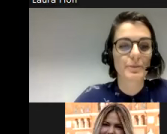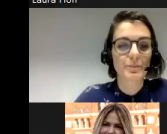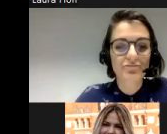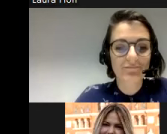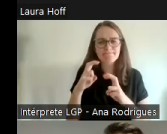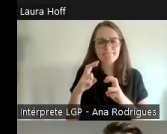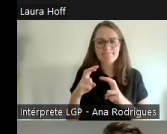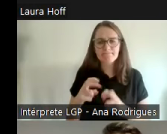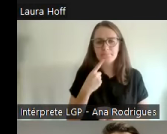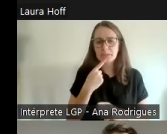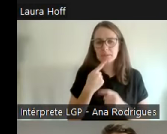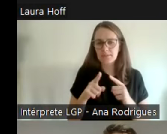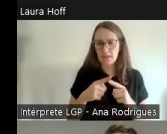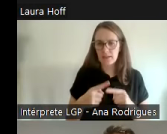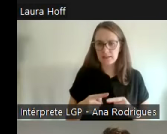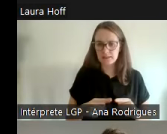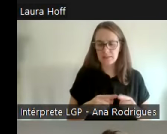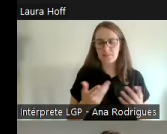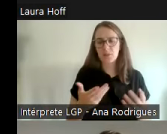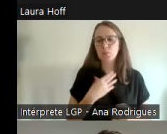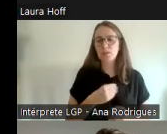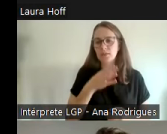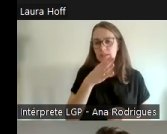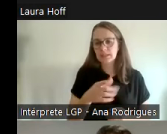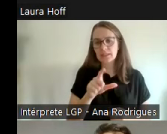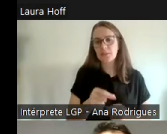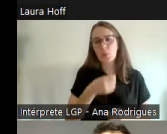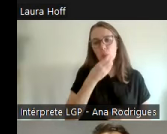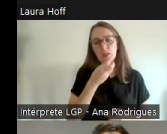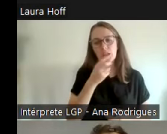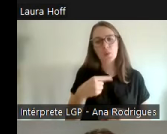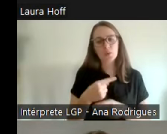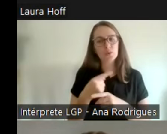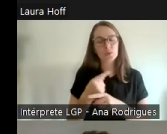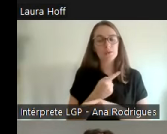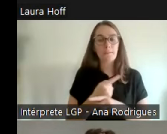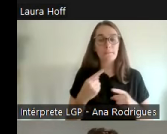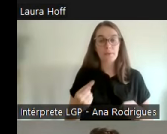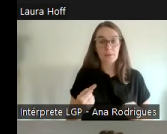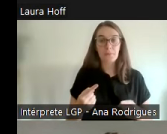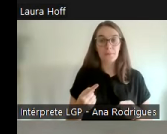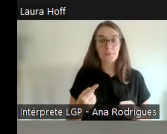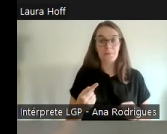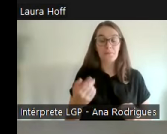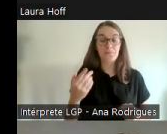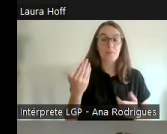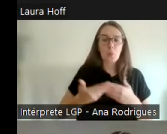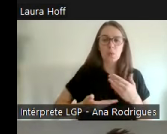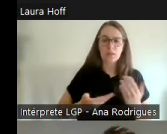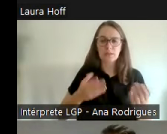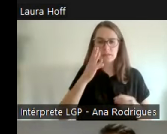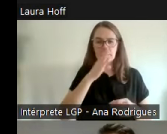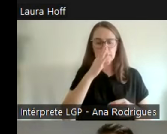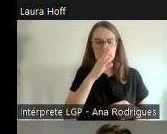to share with you about the deep democracy approach, which is sometimes hard to do very general and